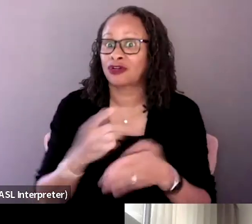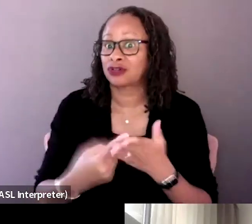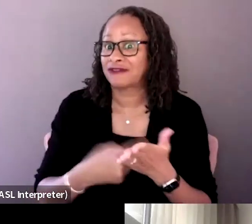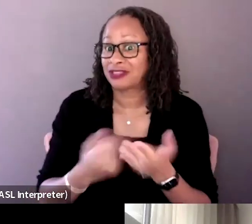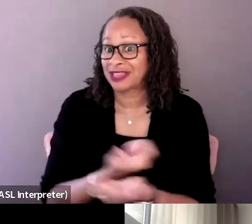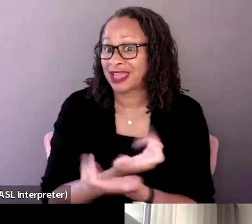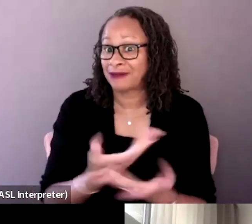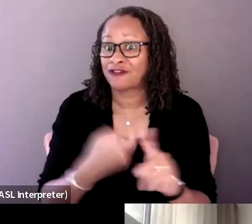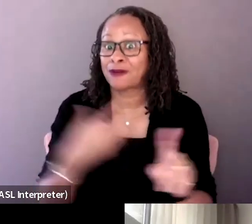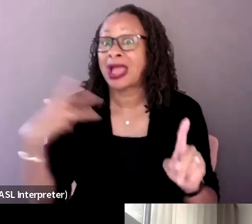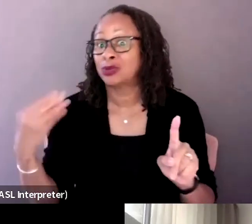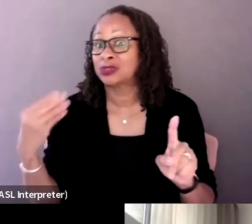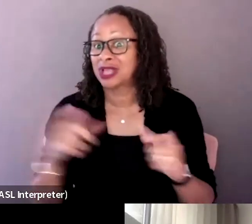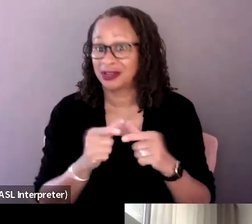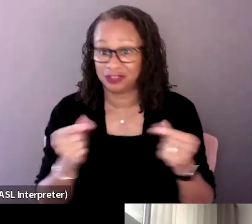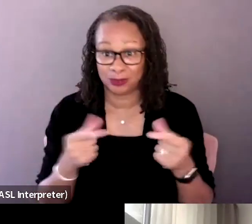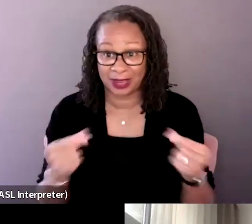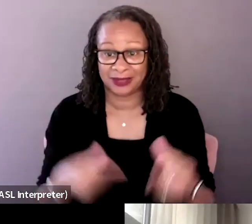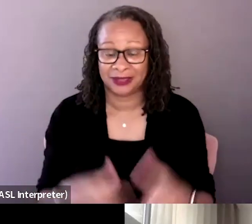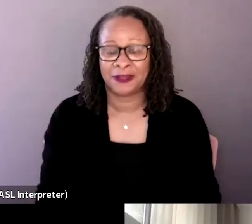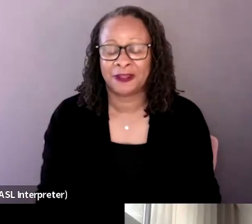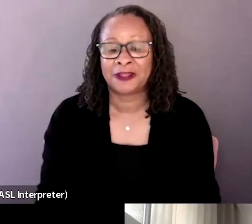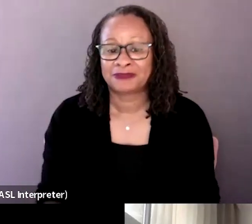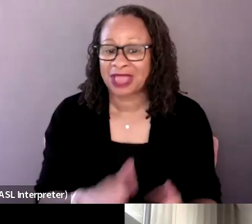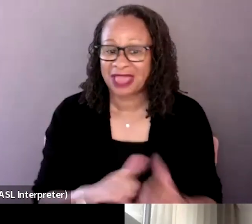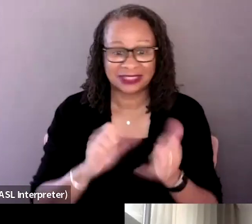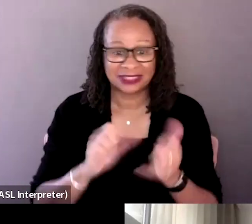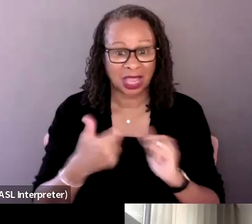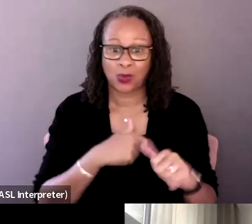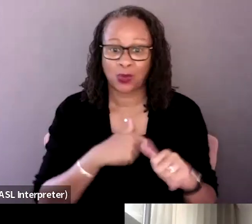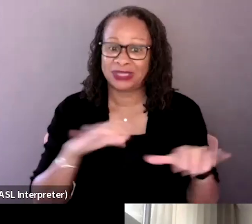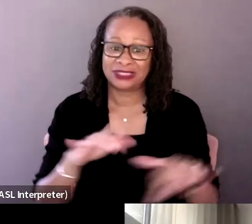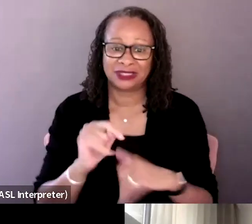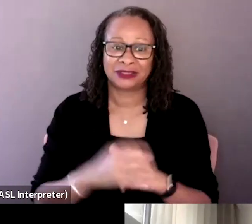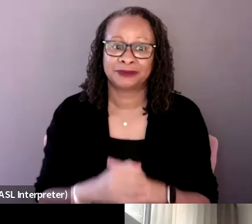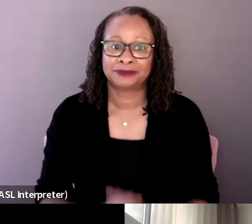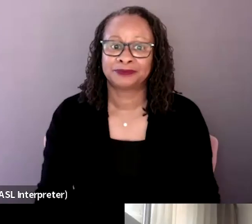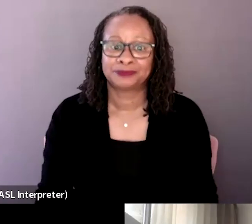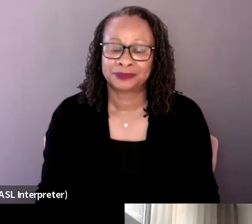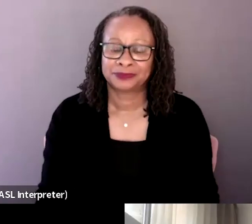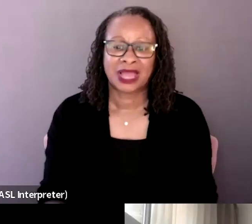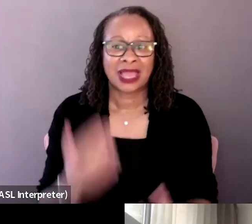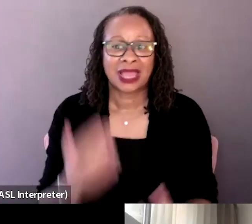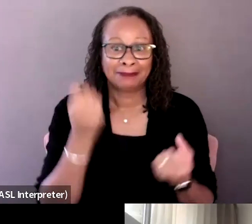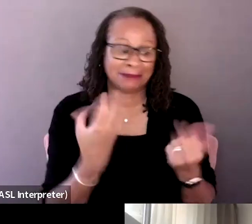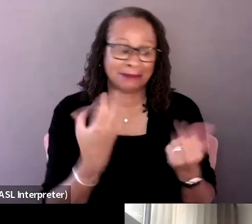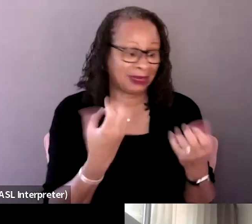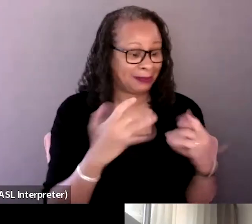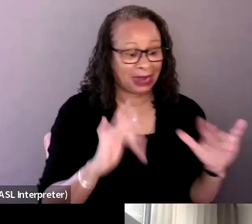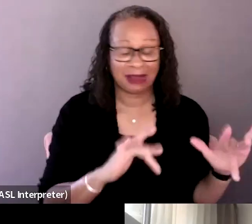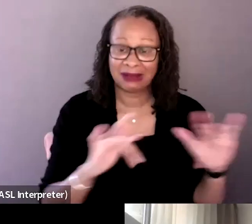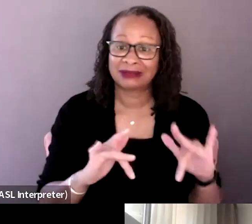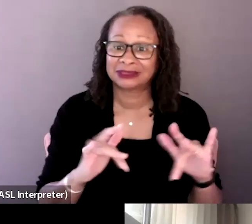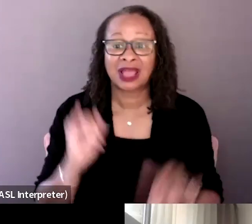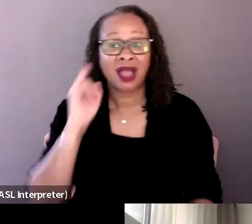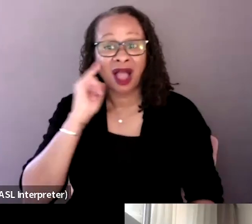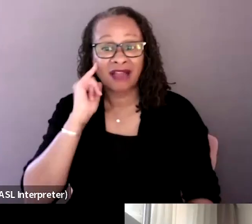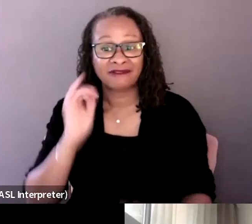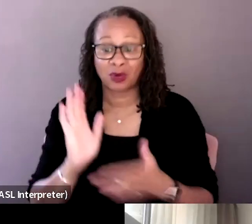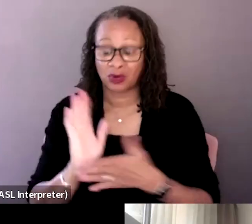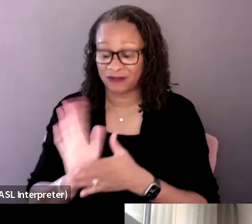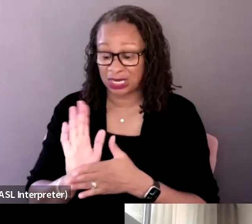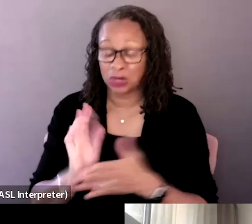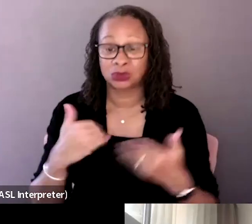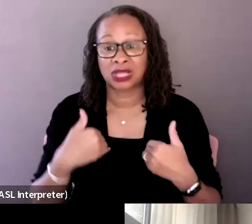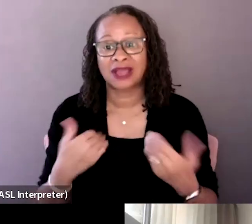that's how we did it. And I had many recordings and iPhone videos, so it was a good start to pitch